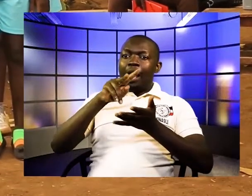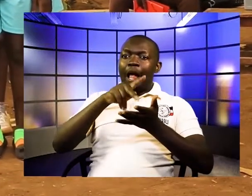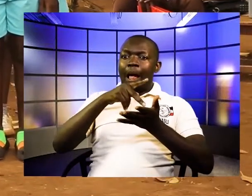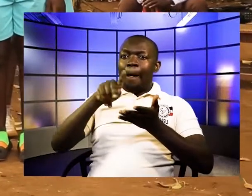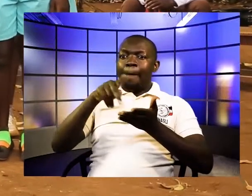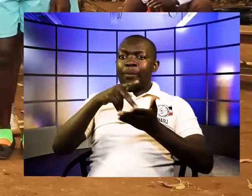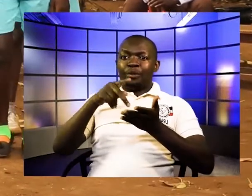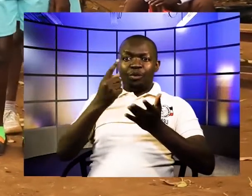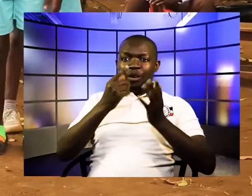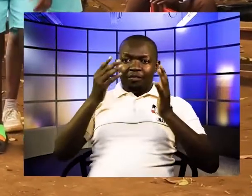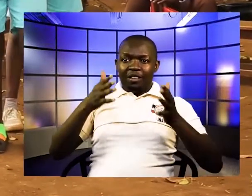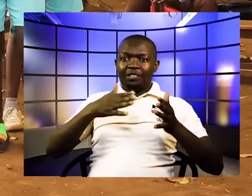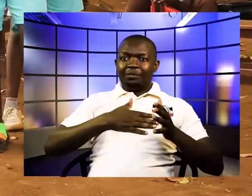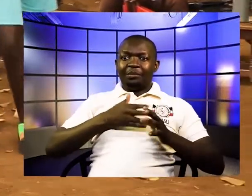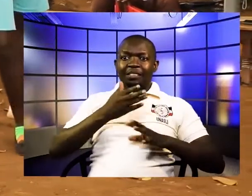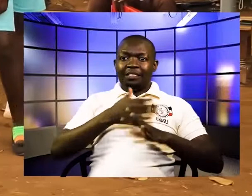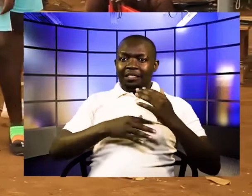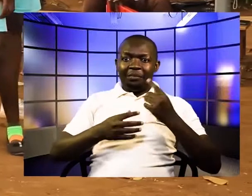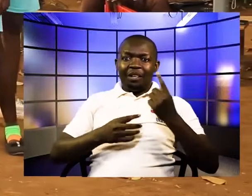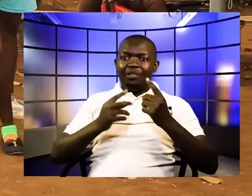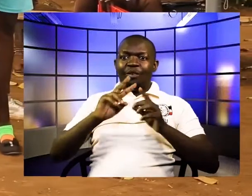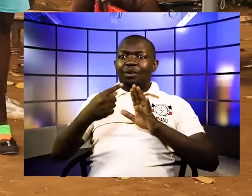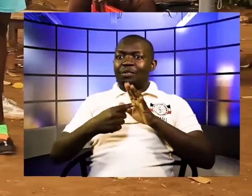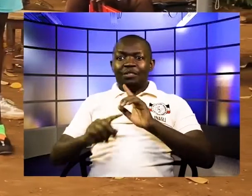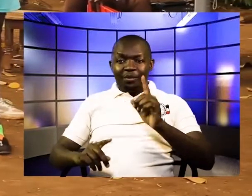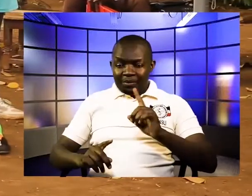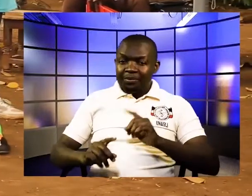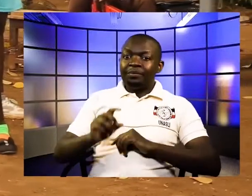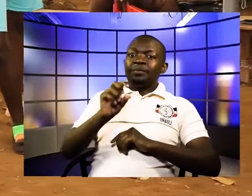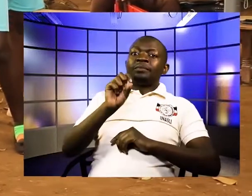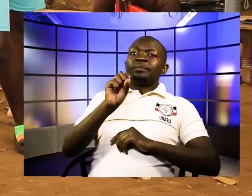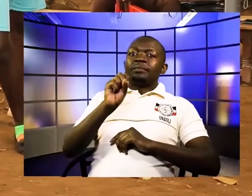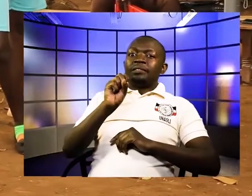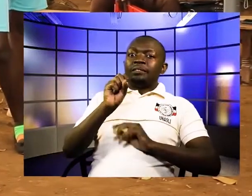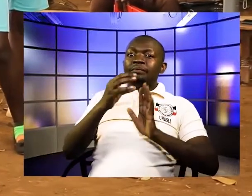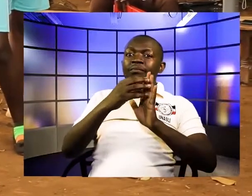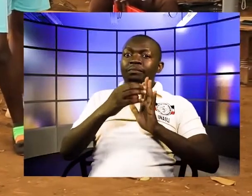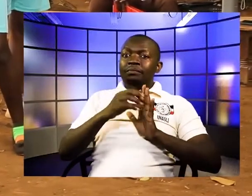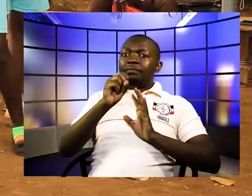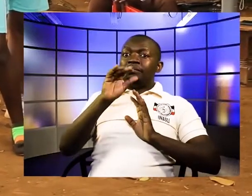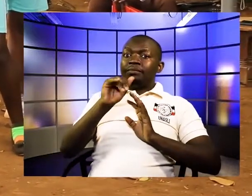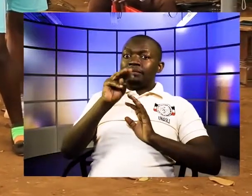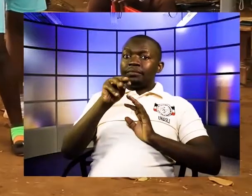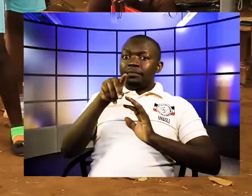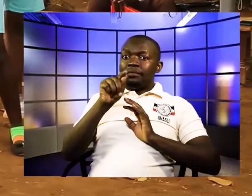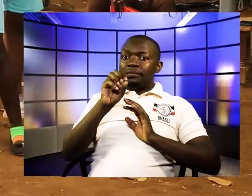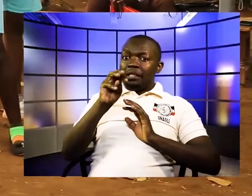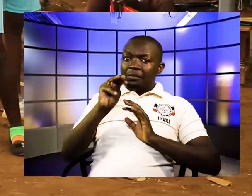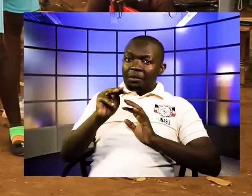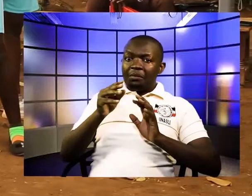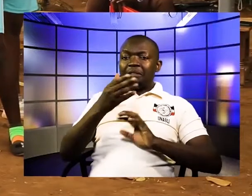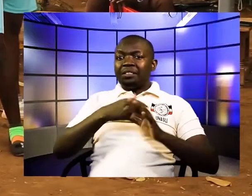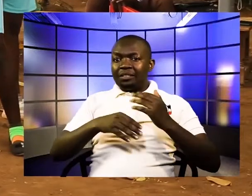only my disability or a condition. A symptom or disorder is not what I will be. I'm not